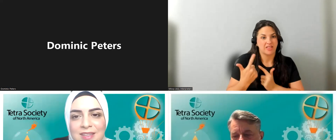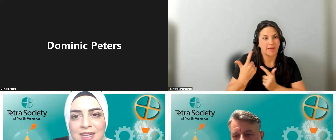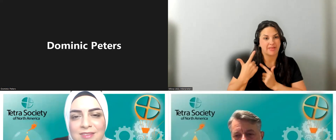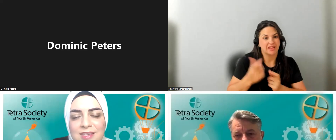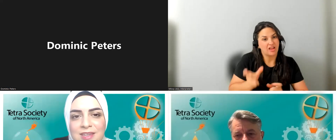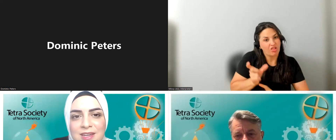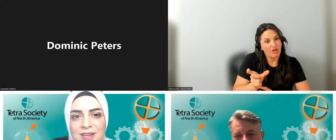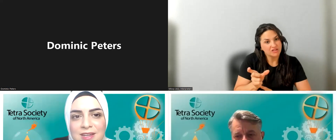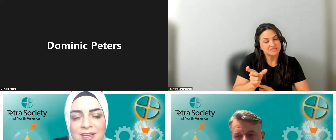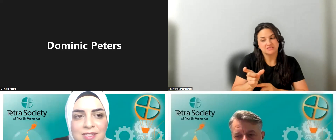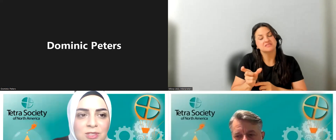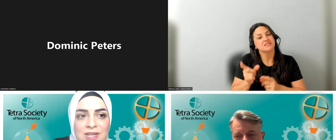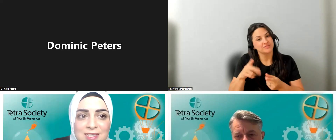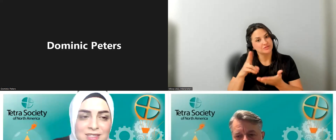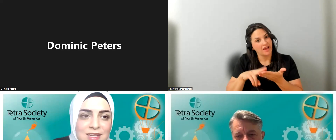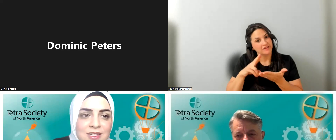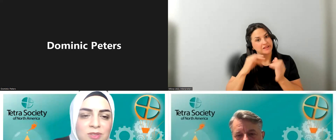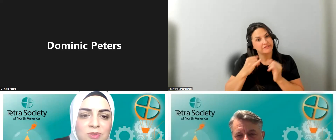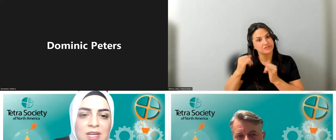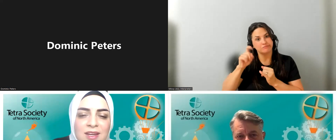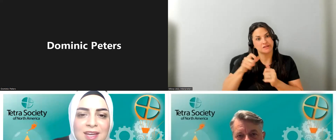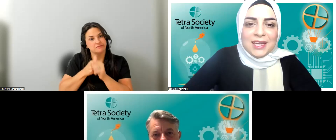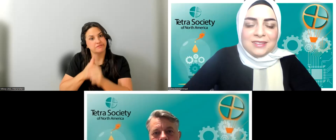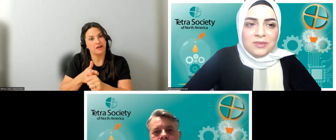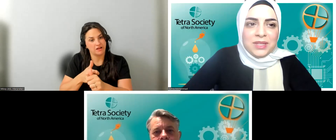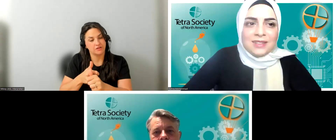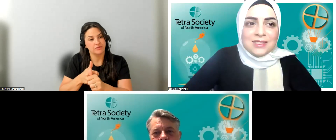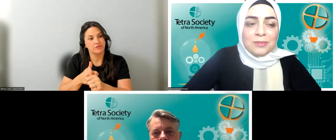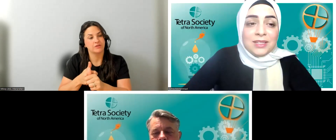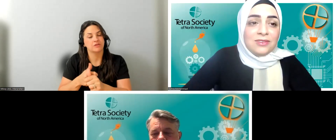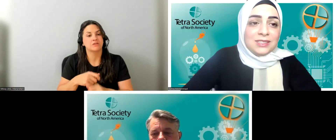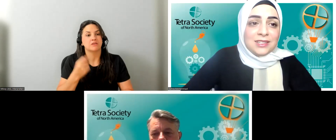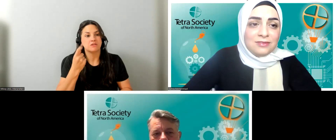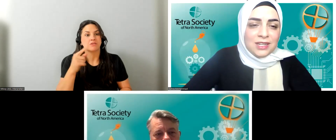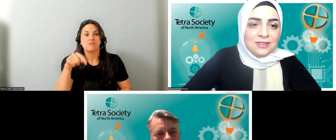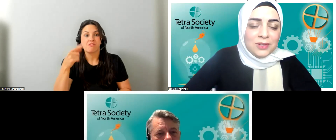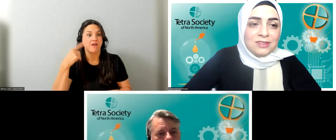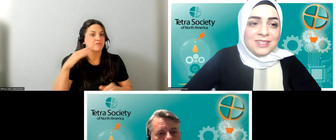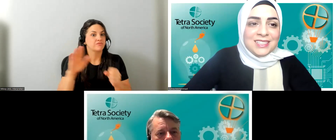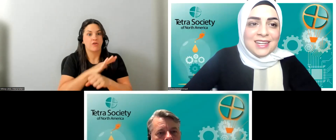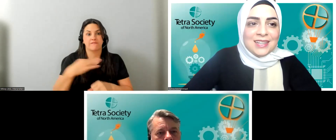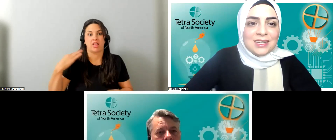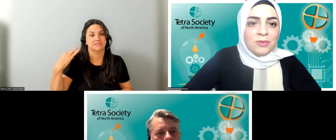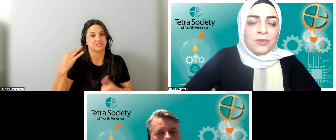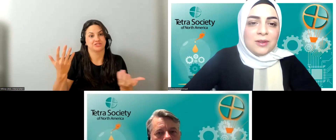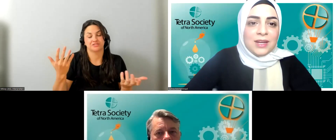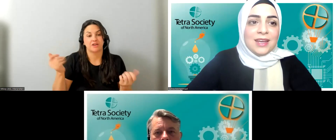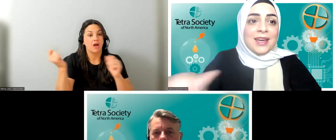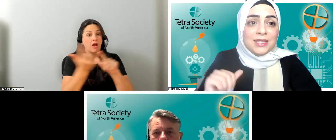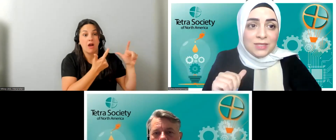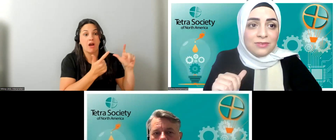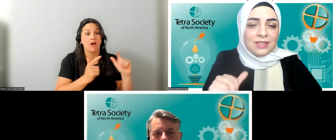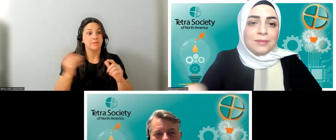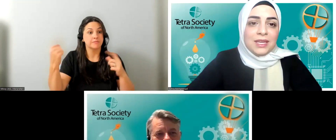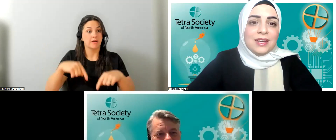that the uh individual has to adhere to and being this is completely volunteer run so every volunteer that has come through our